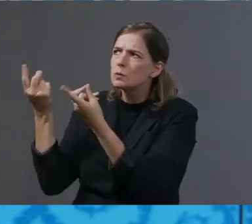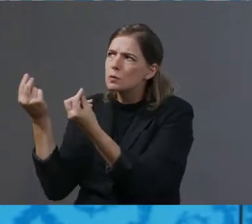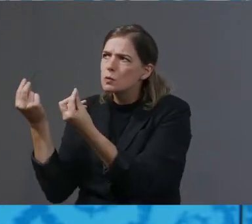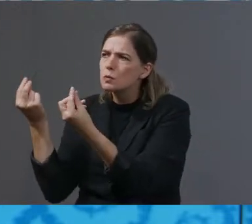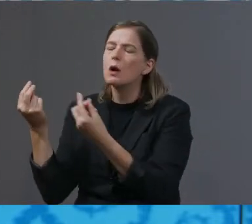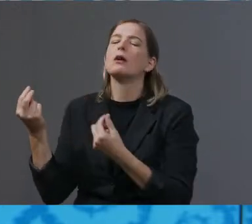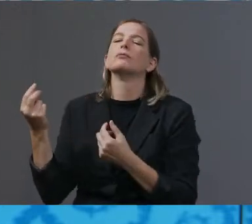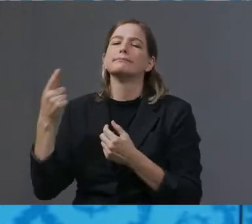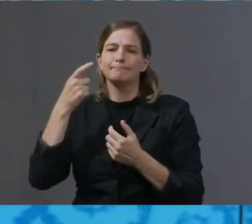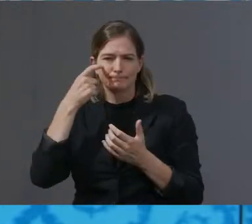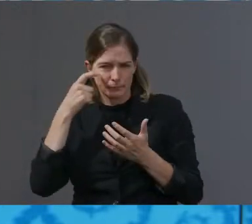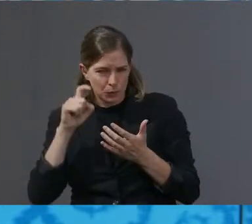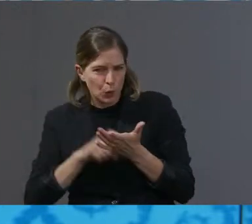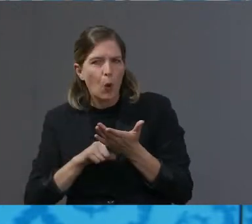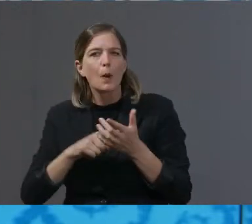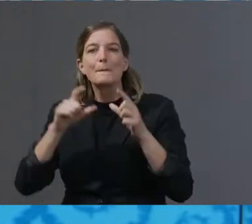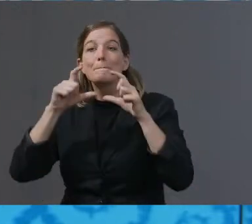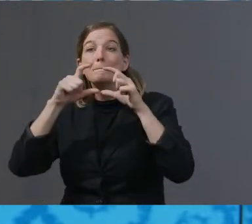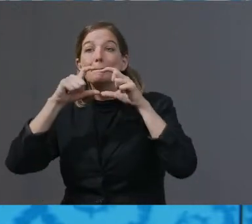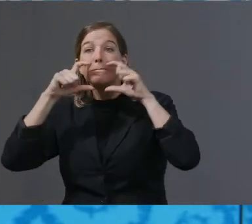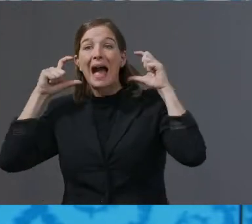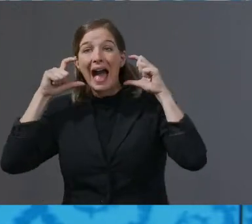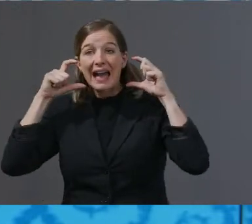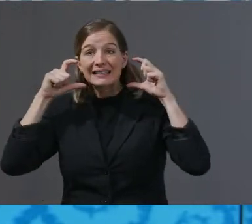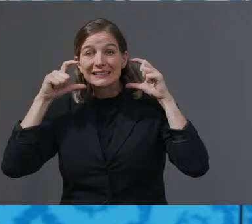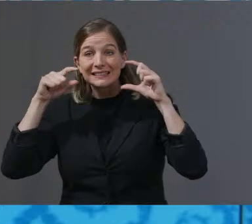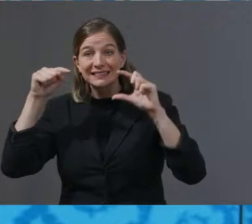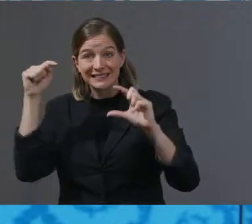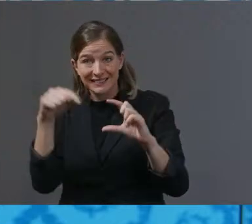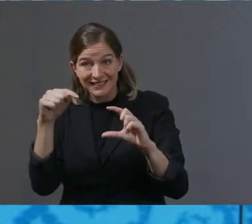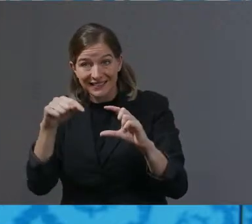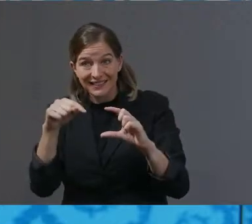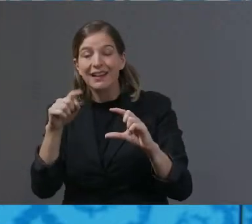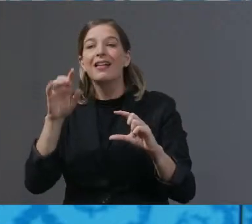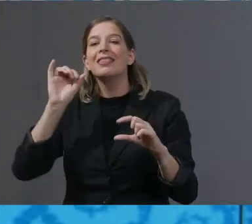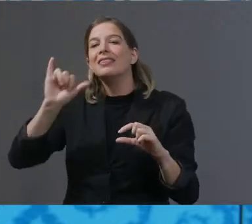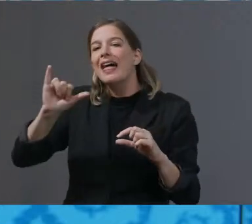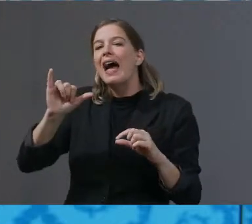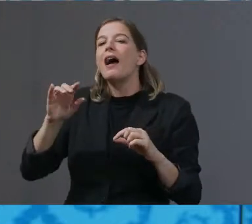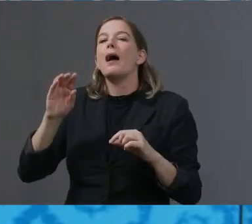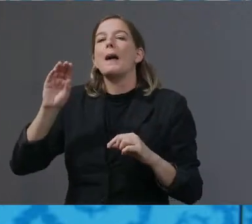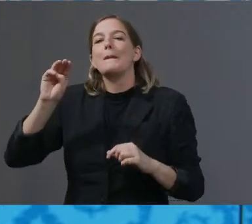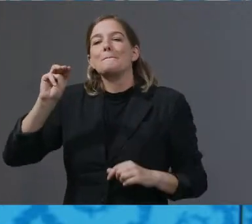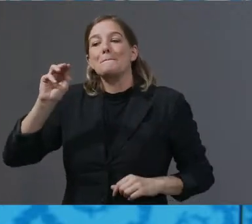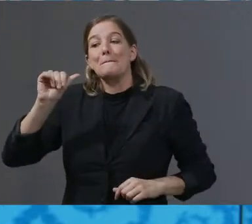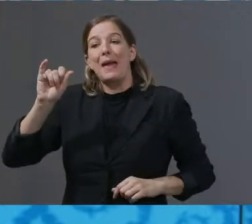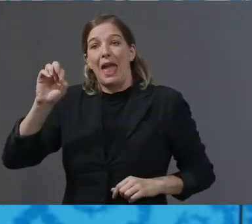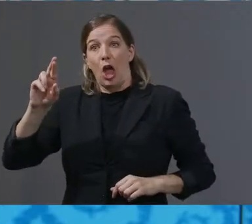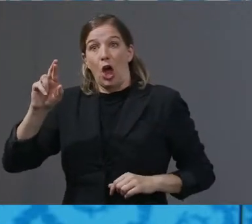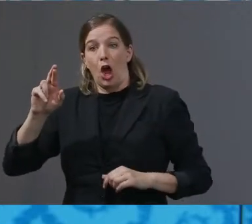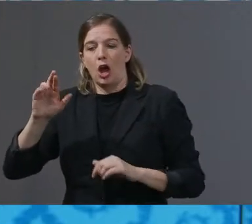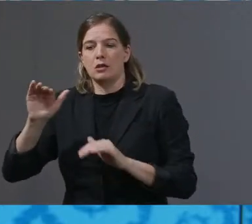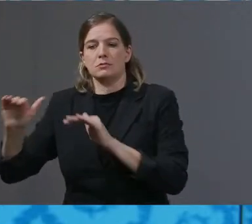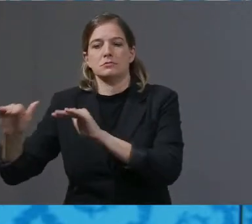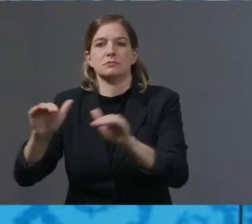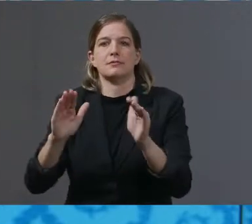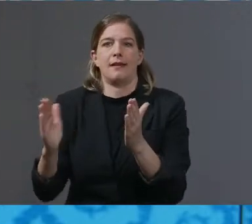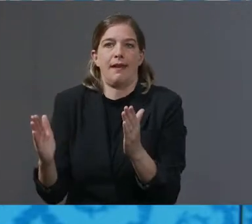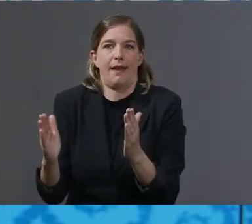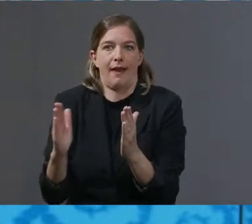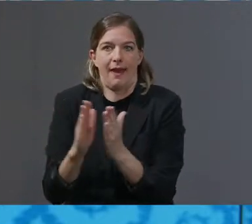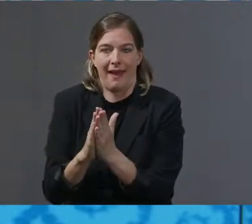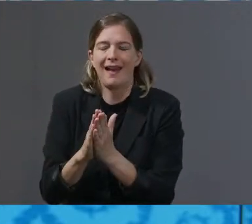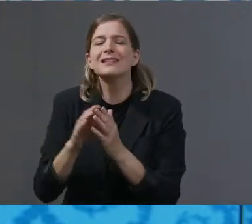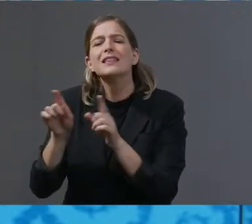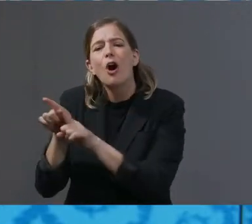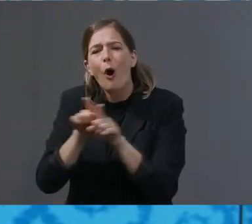was one that answered a request of mayors, but also is the best way so it can be tailored, because